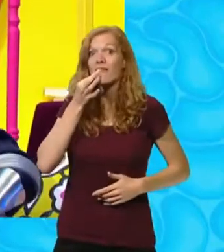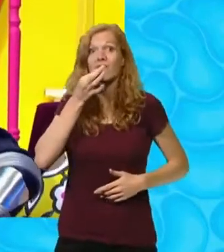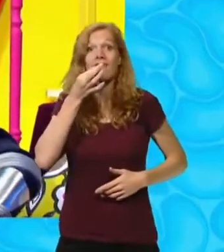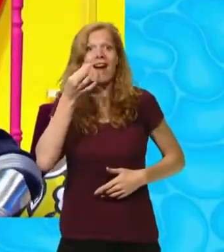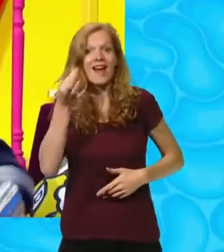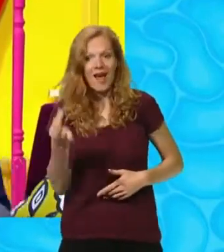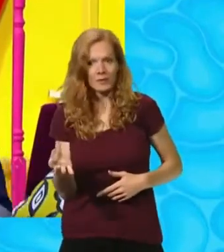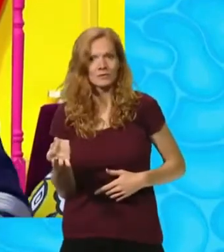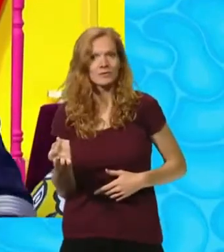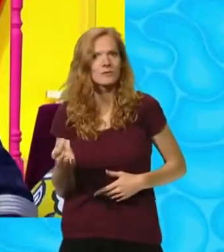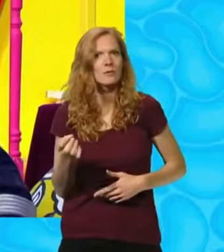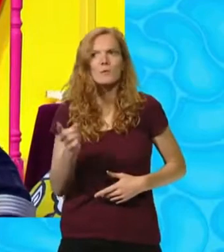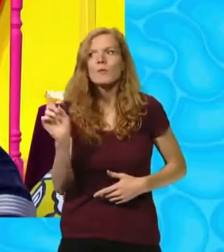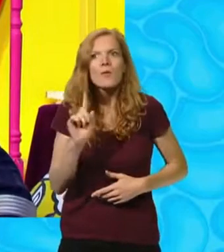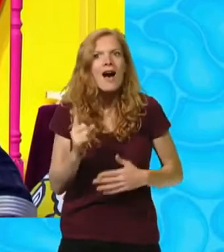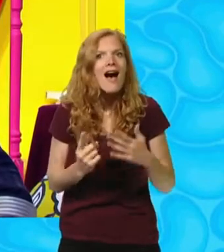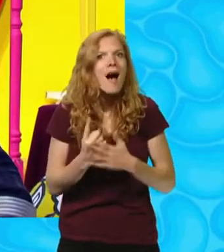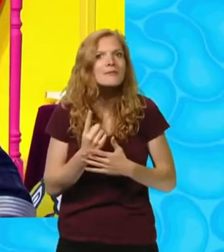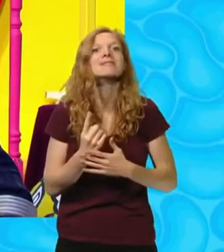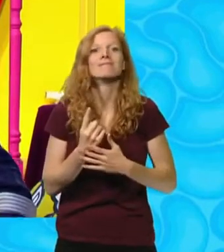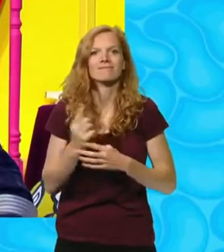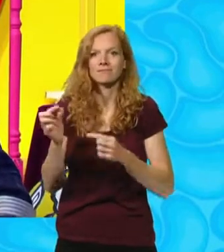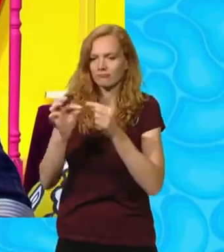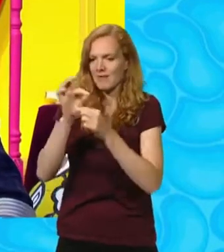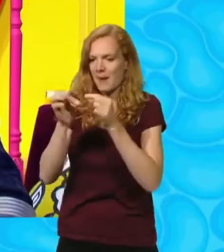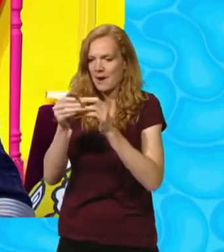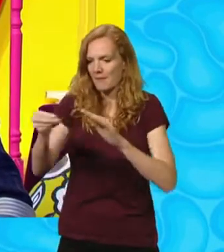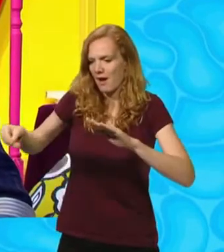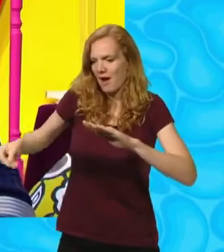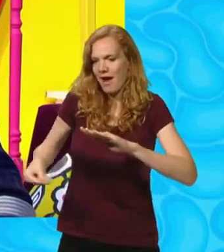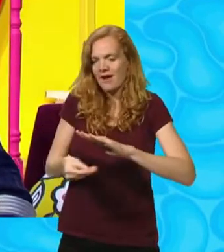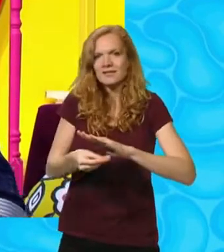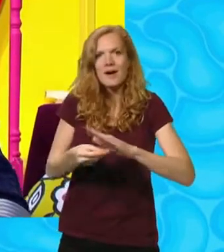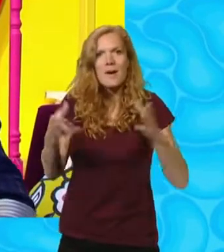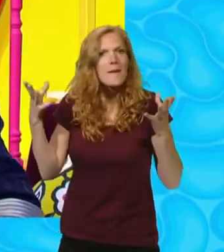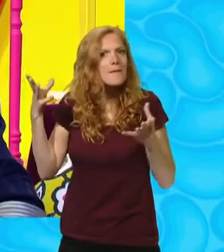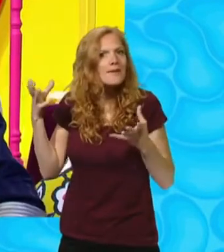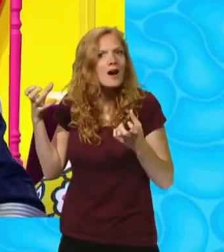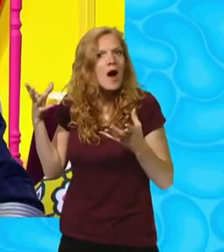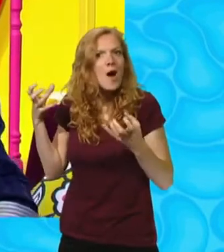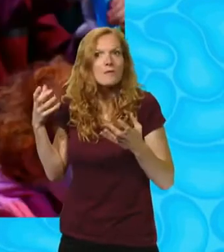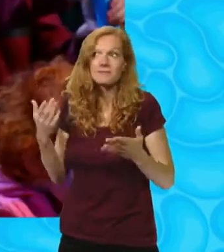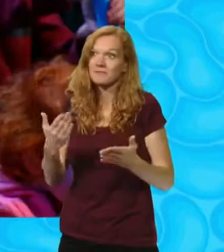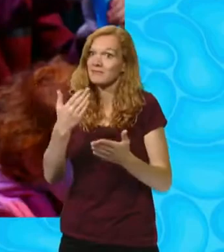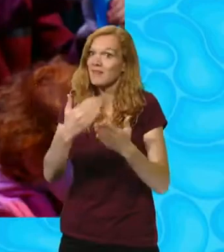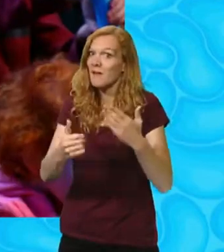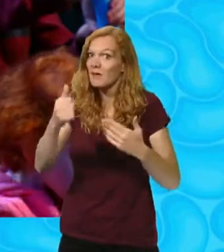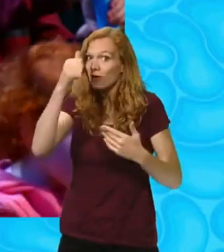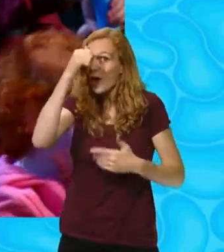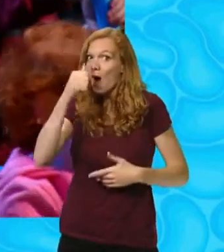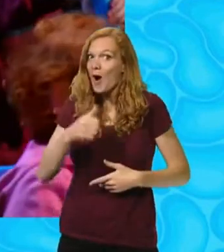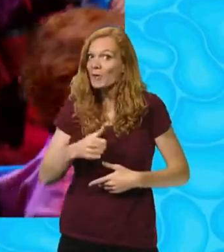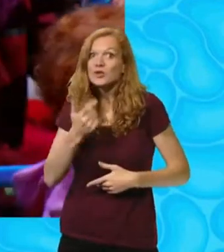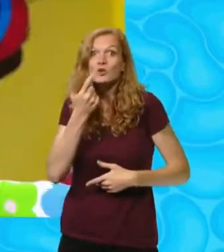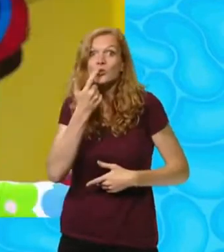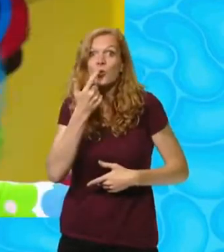everybody. When your tooth has fallen out, simply place it under your pillow, and you never know, the tooth fairy may